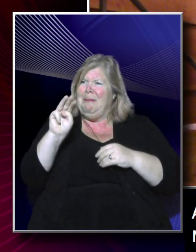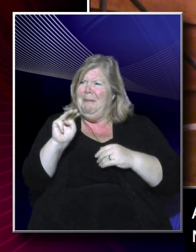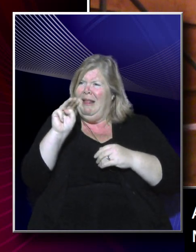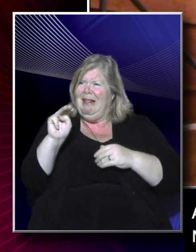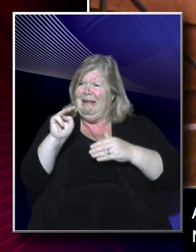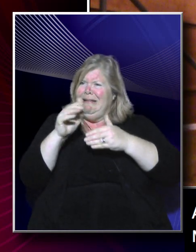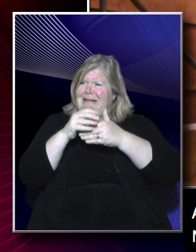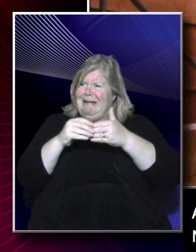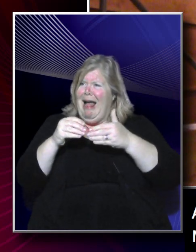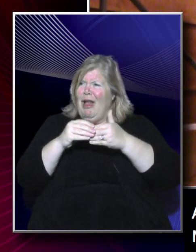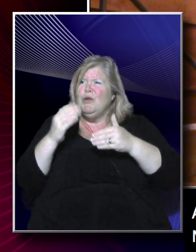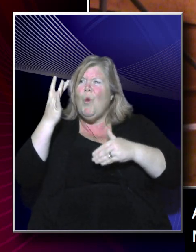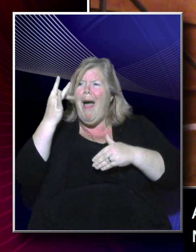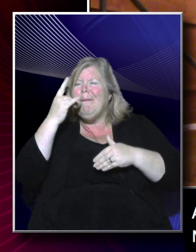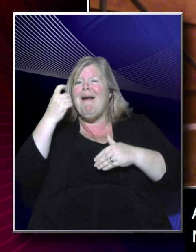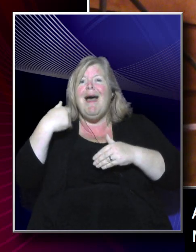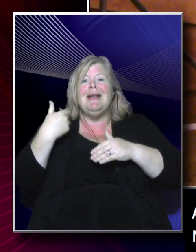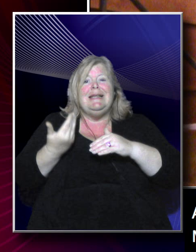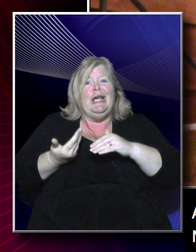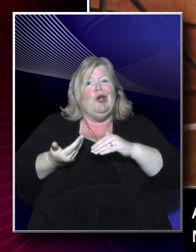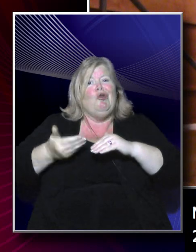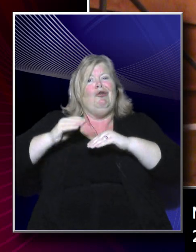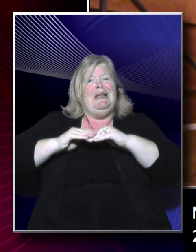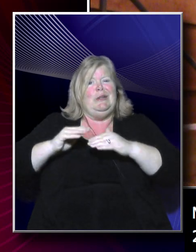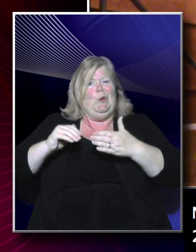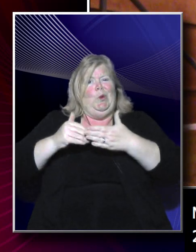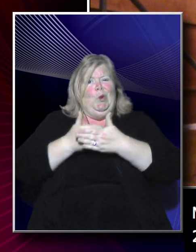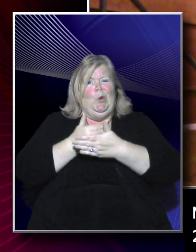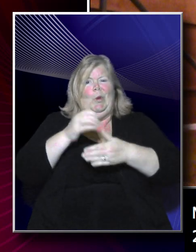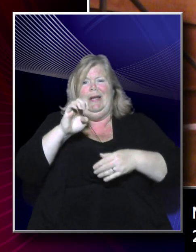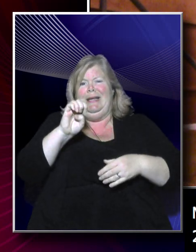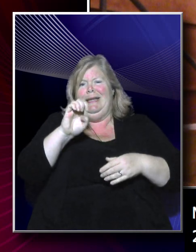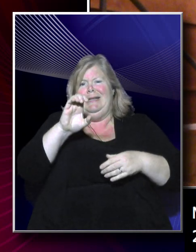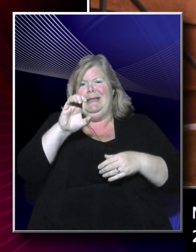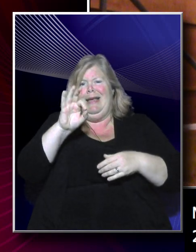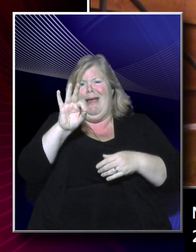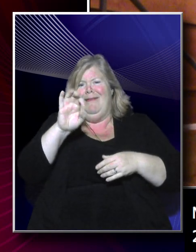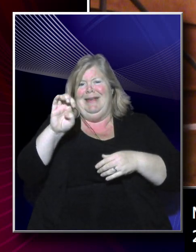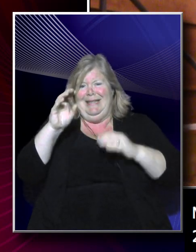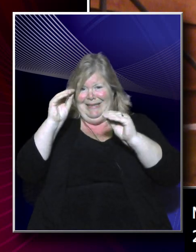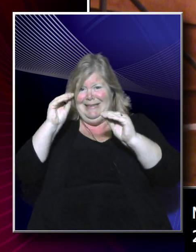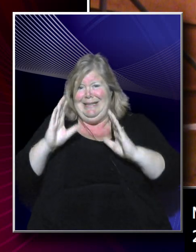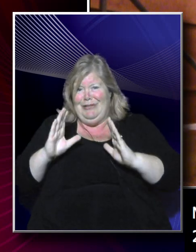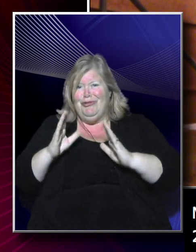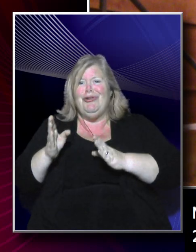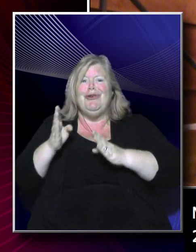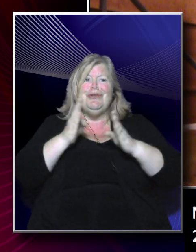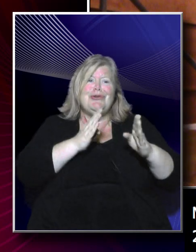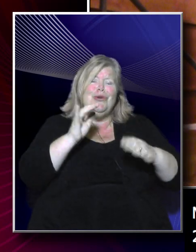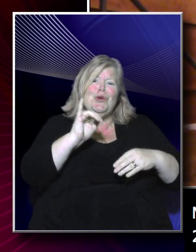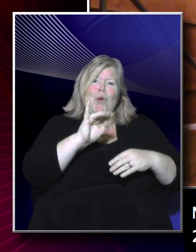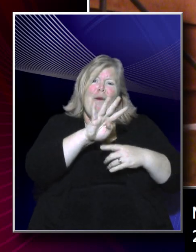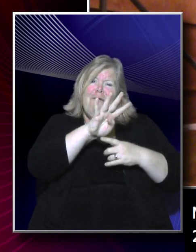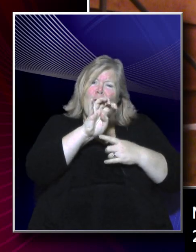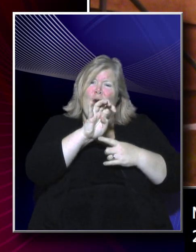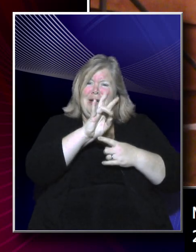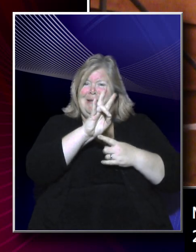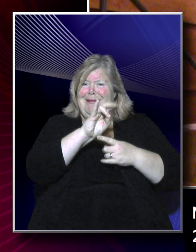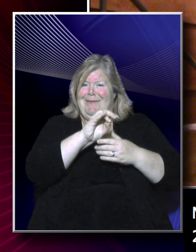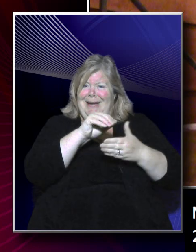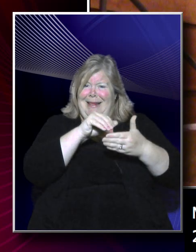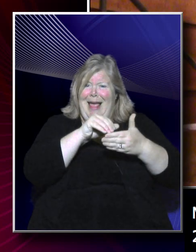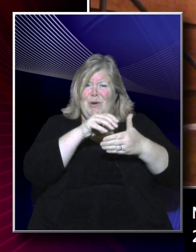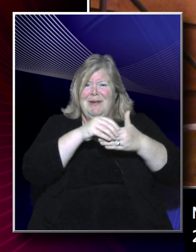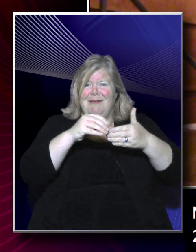the increase in the 21 new ECFE teachers, as well as the $470,000 one-time allotment